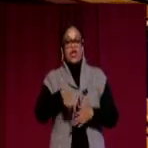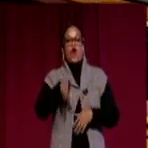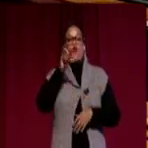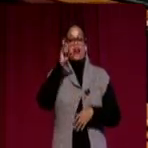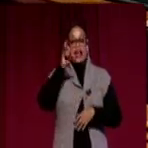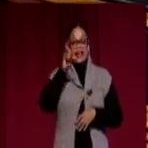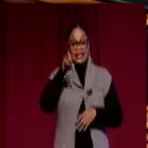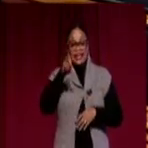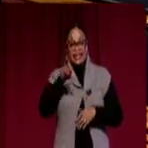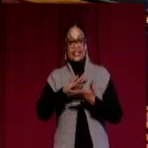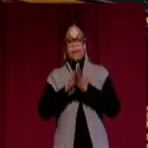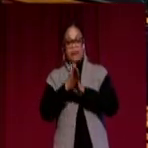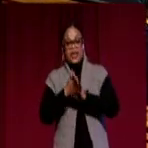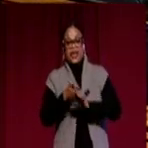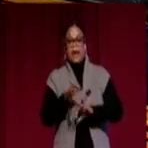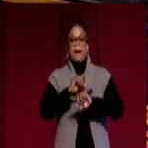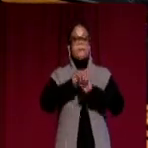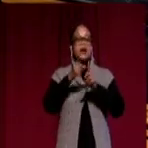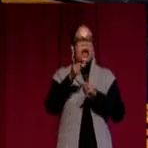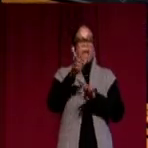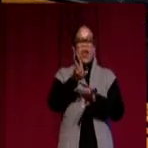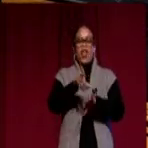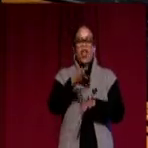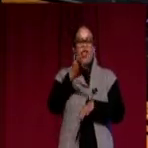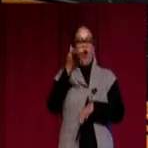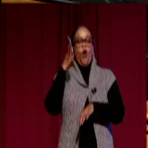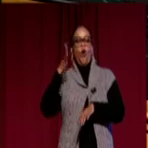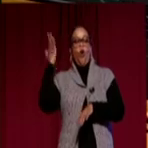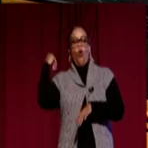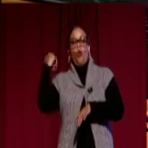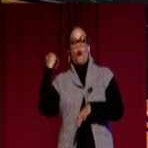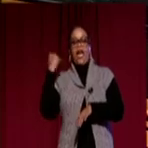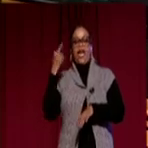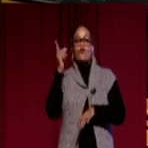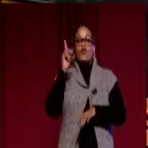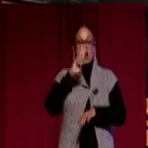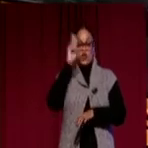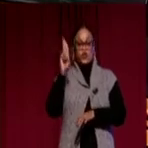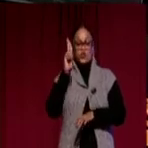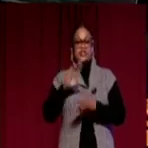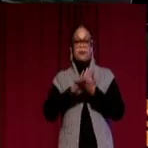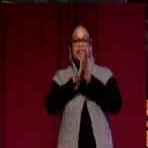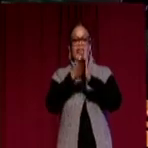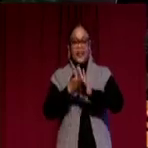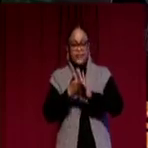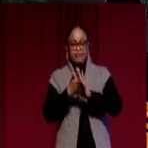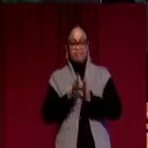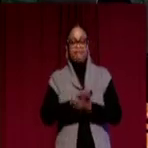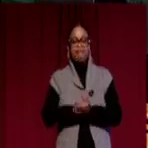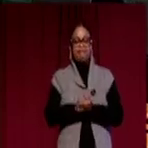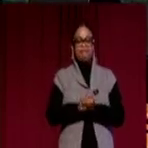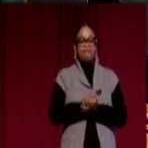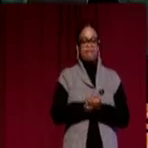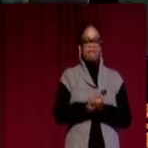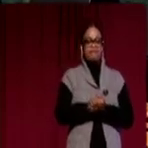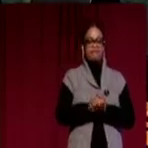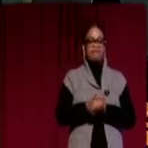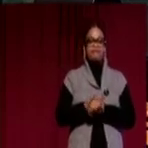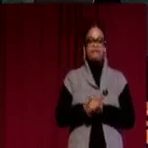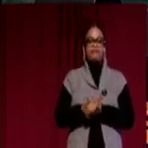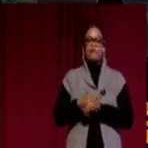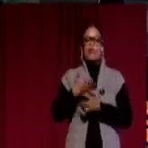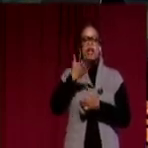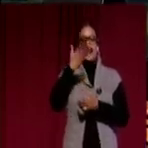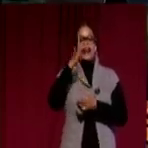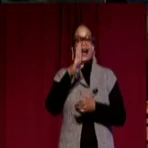ought to be, but I'm a long way from what I used to be. God been good